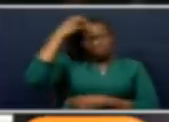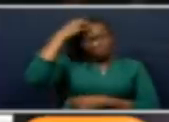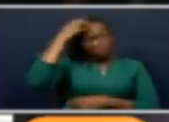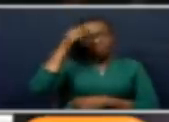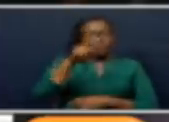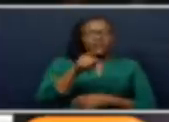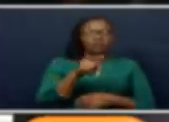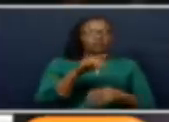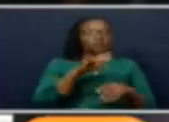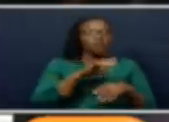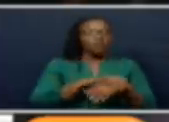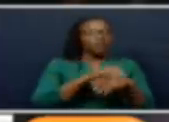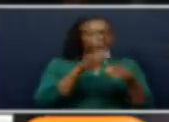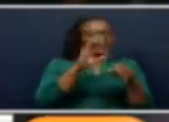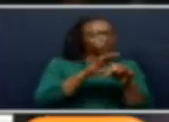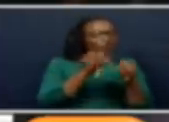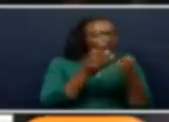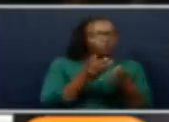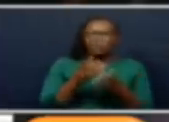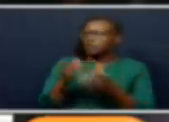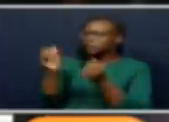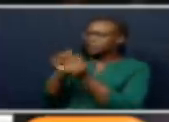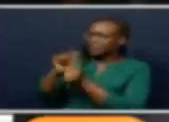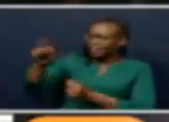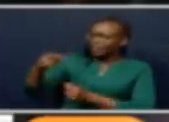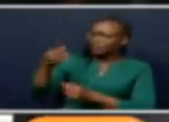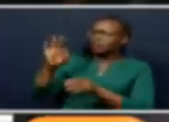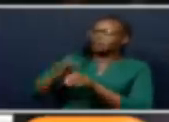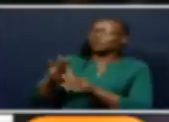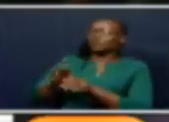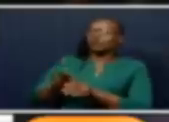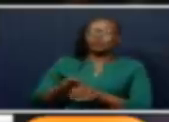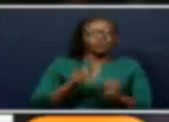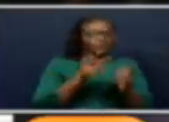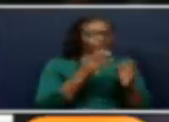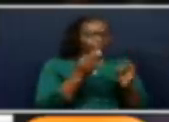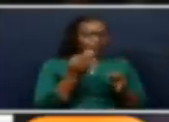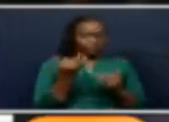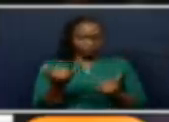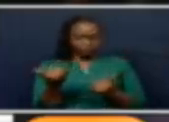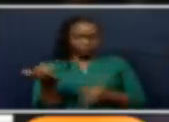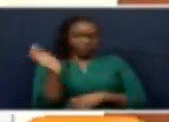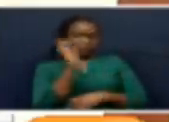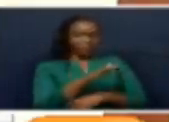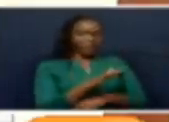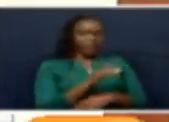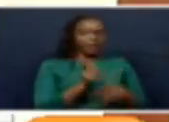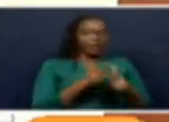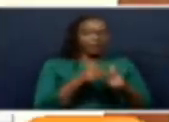About 10,000. Yeah. Today, if he comes back. And there are elections in Kenya, he's a hero.